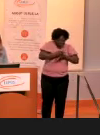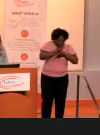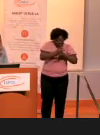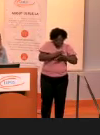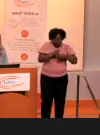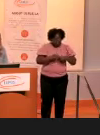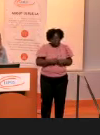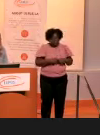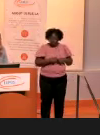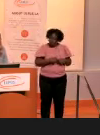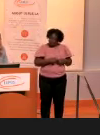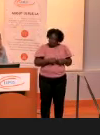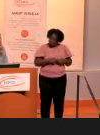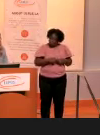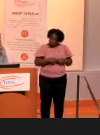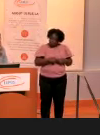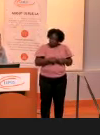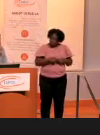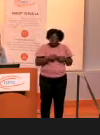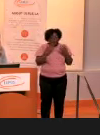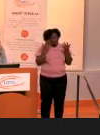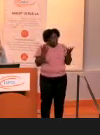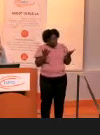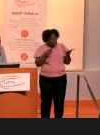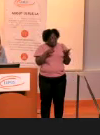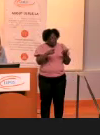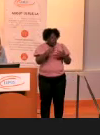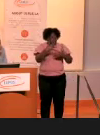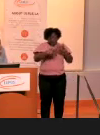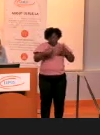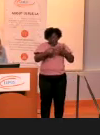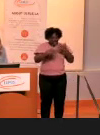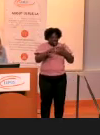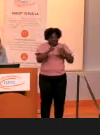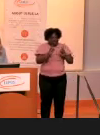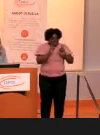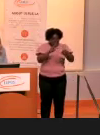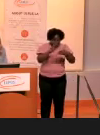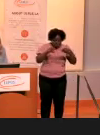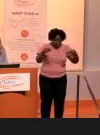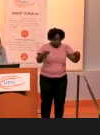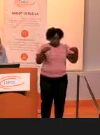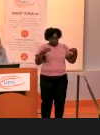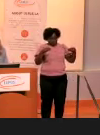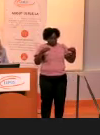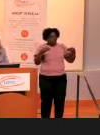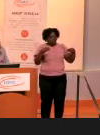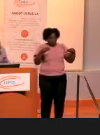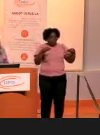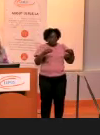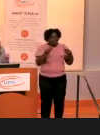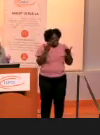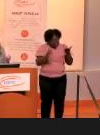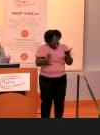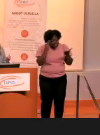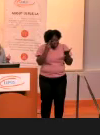in people with kidney disease. When you're looking at your blood work And this is why we want to do labs regularly, is sometimes we're